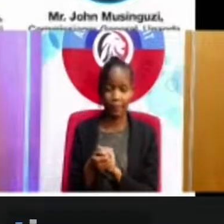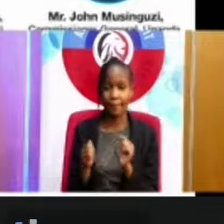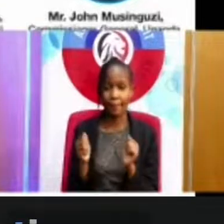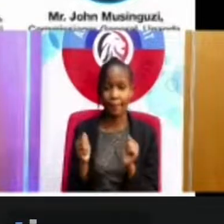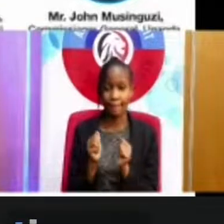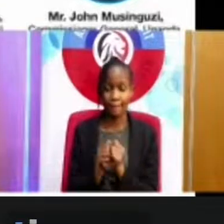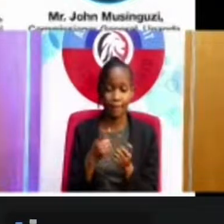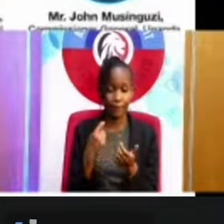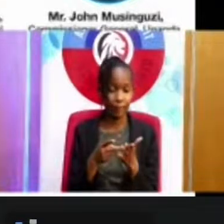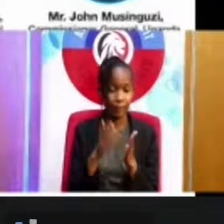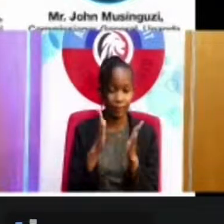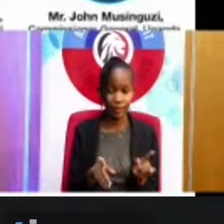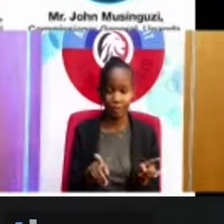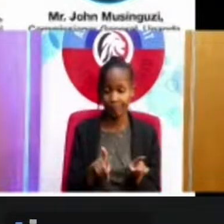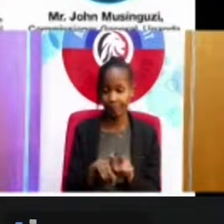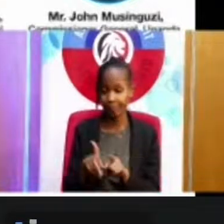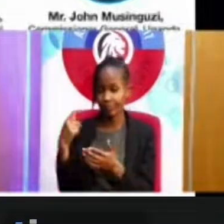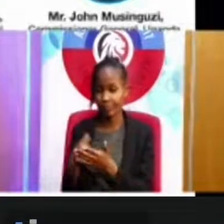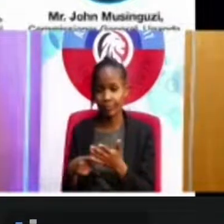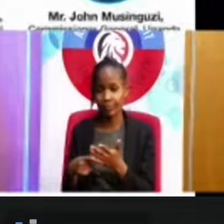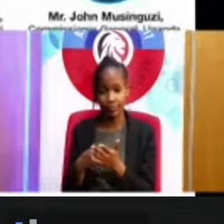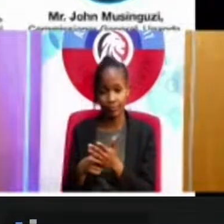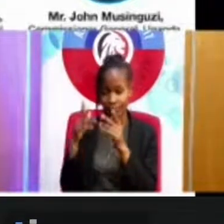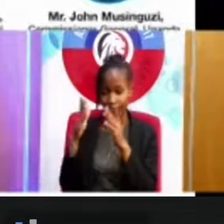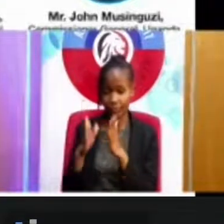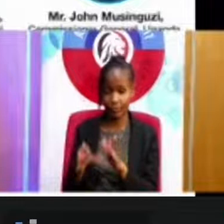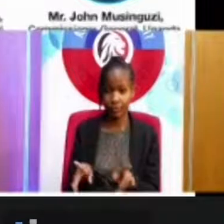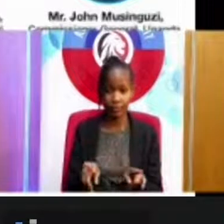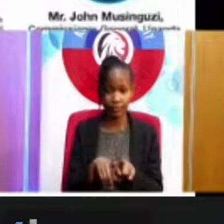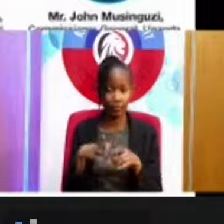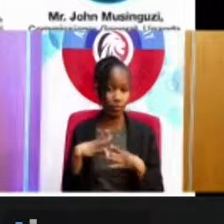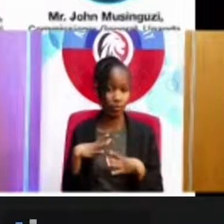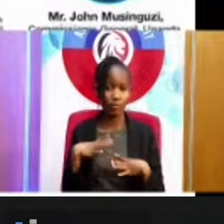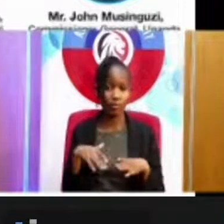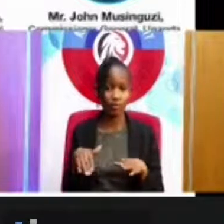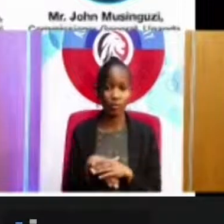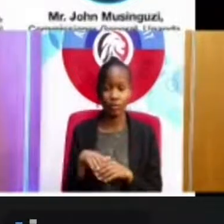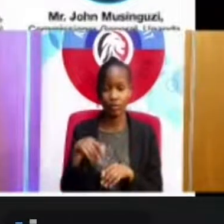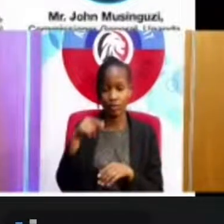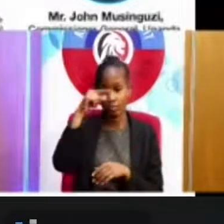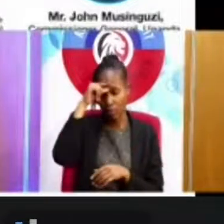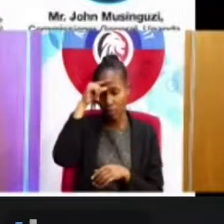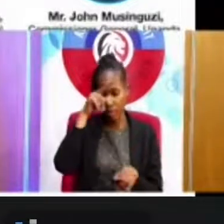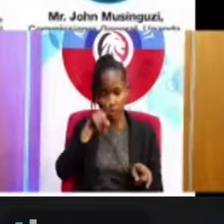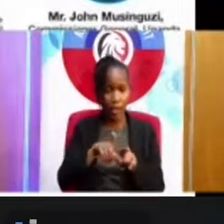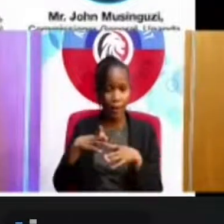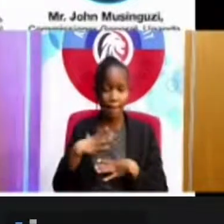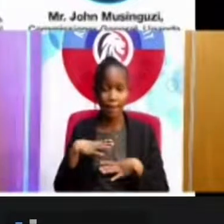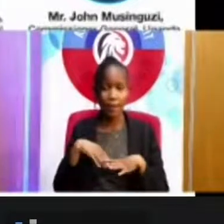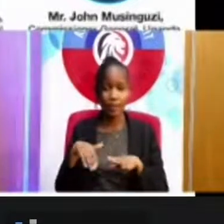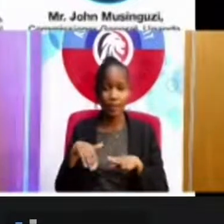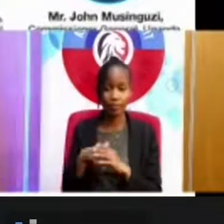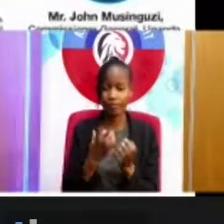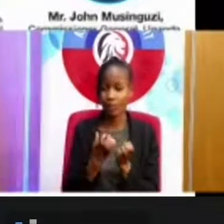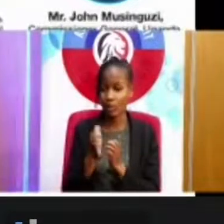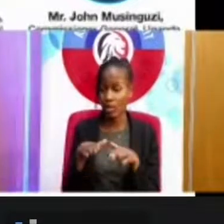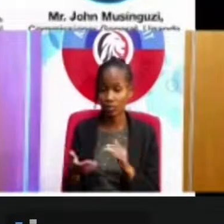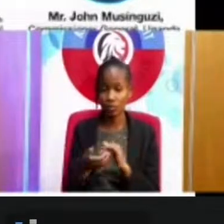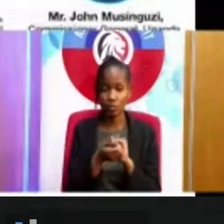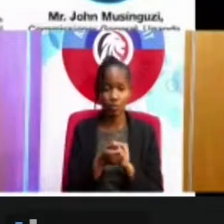tax professionals, with people in government, with people in business? How do we engage? Thank you very much,